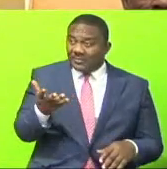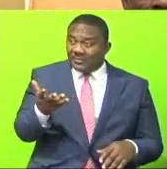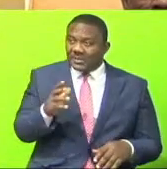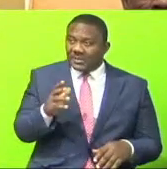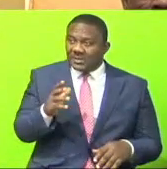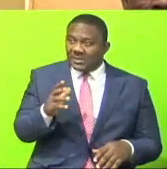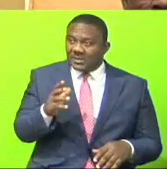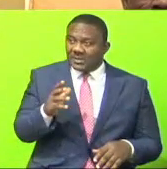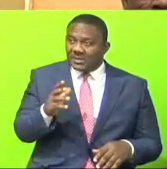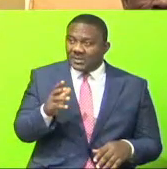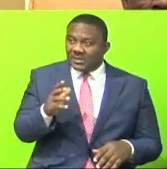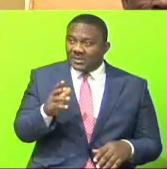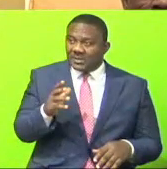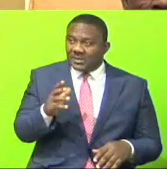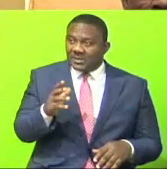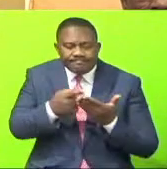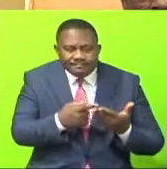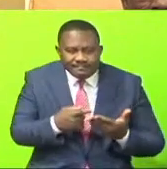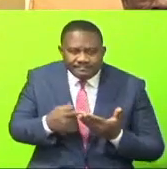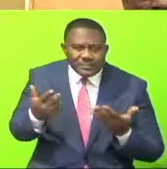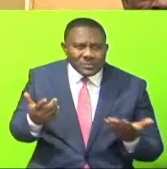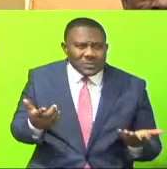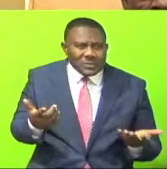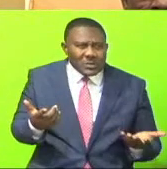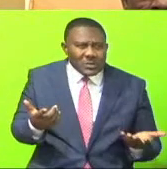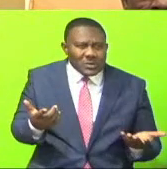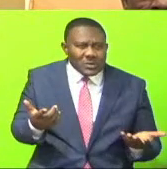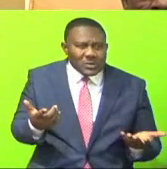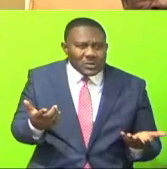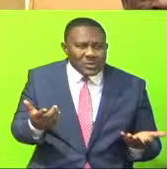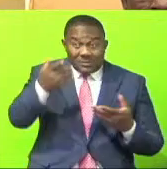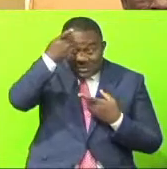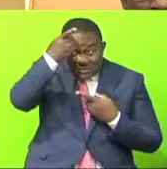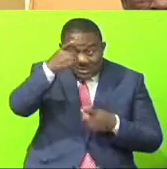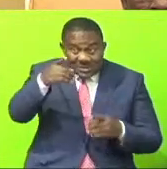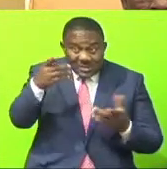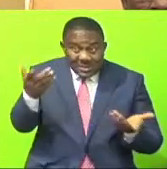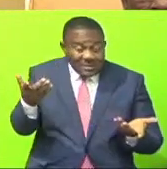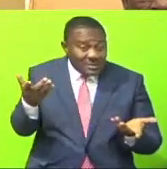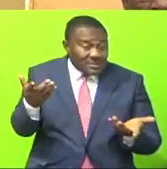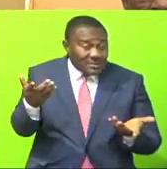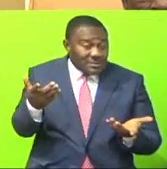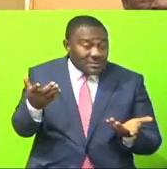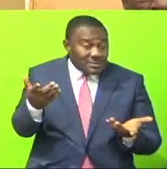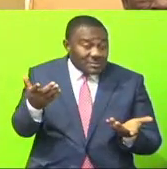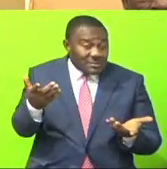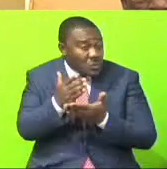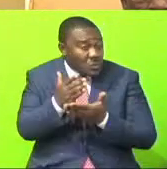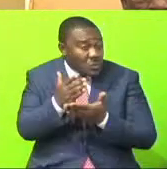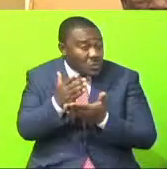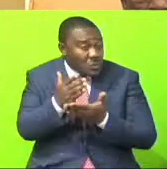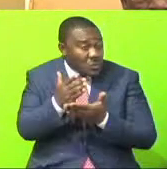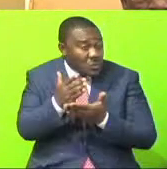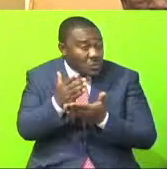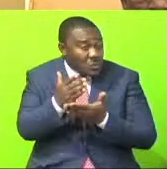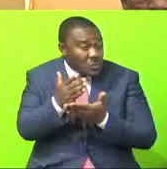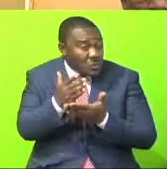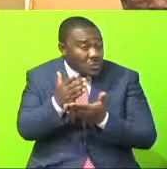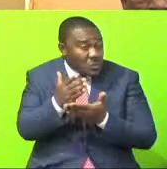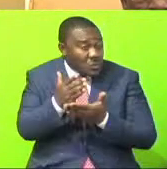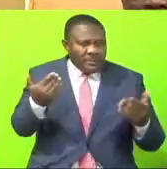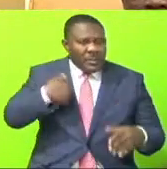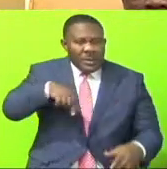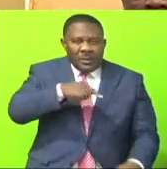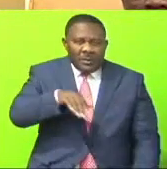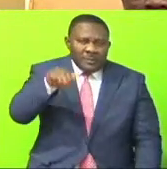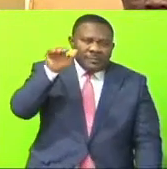further, whether you want to, guide us today and determine what the proper position is. But we are only drawing your attention to